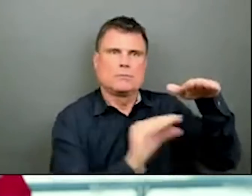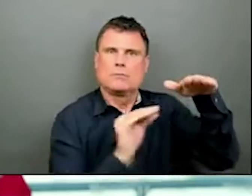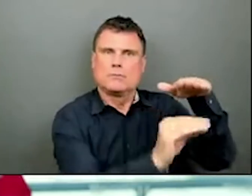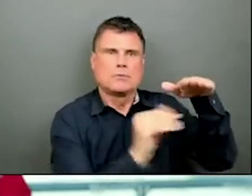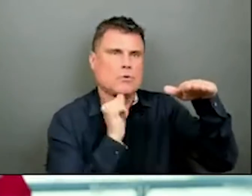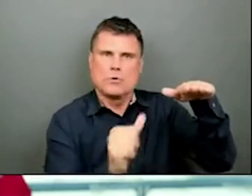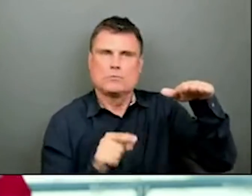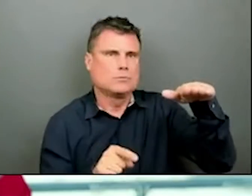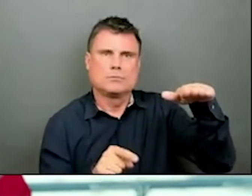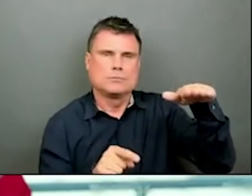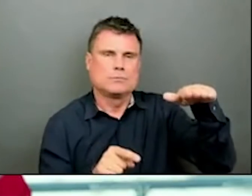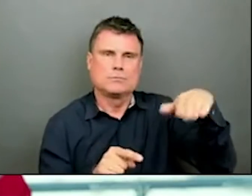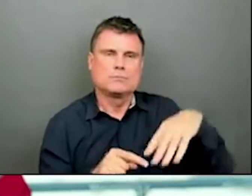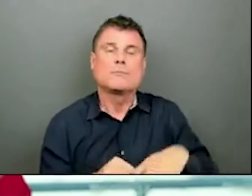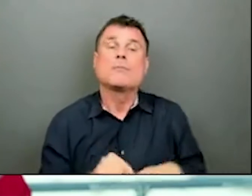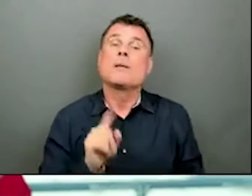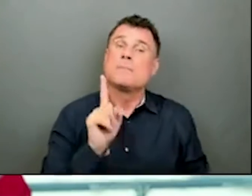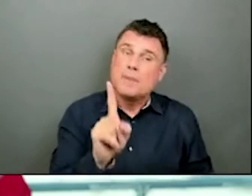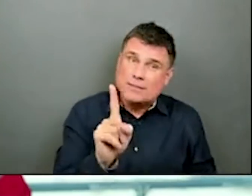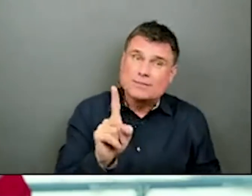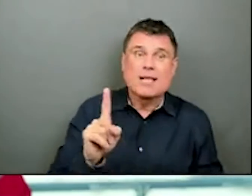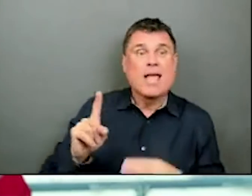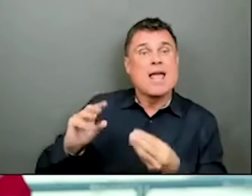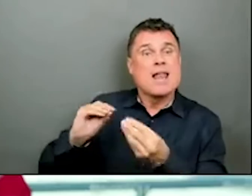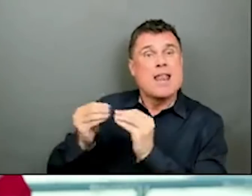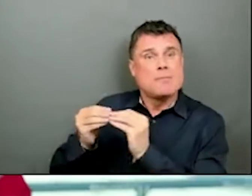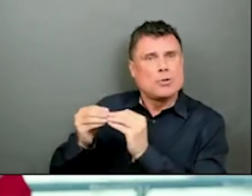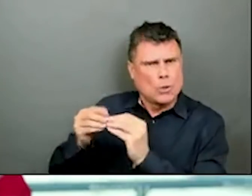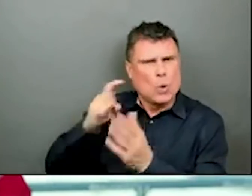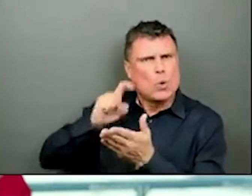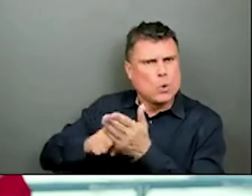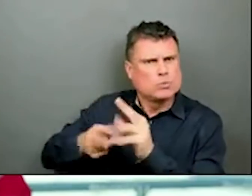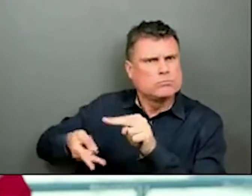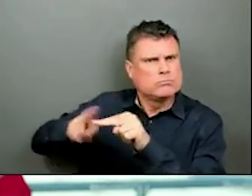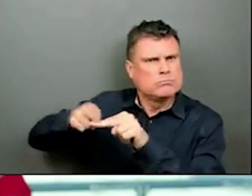the actual, even if it's only,